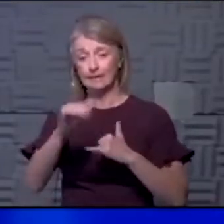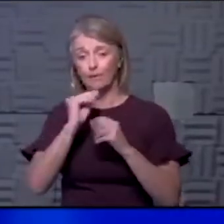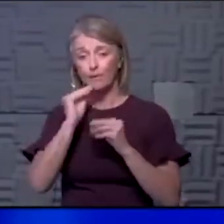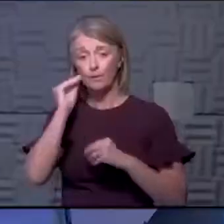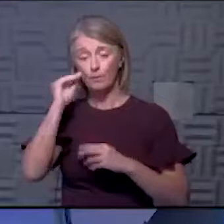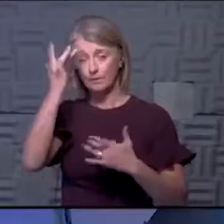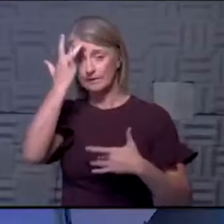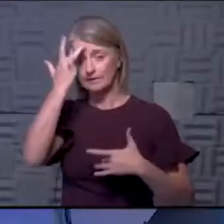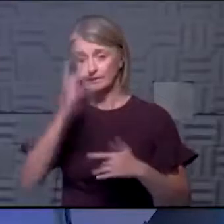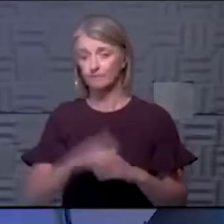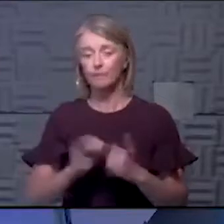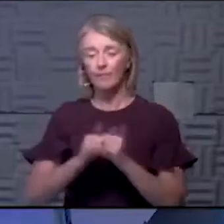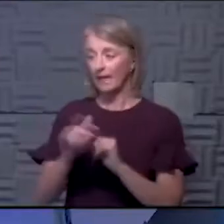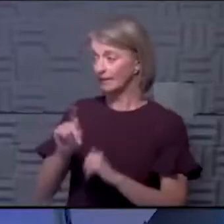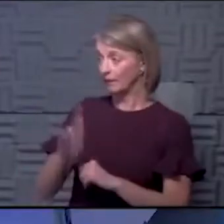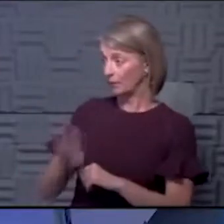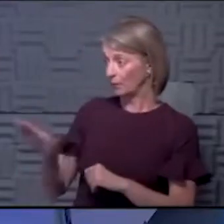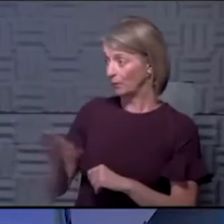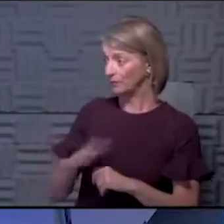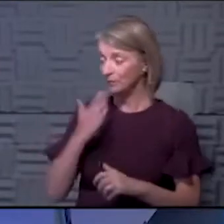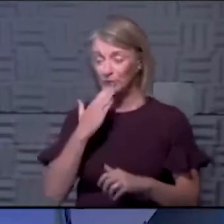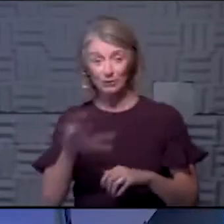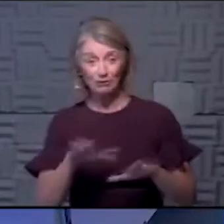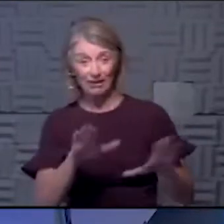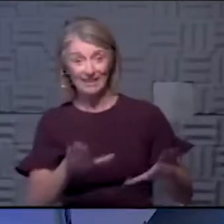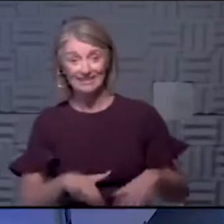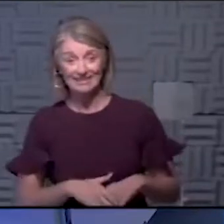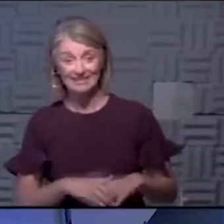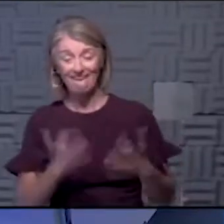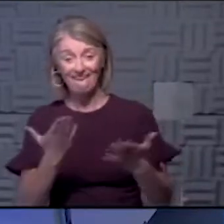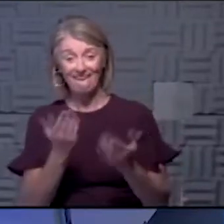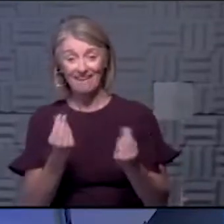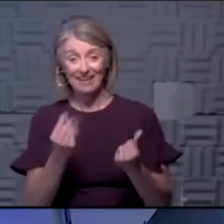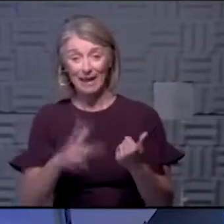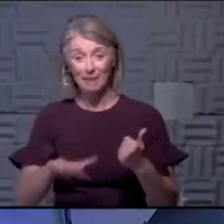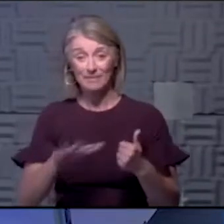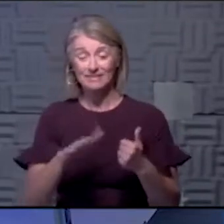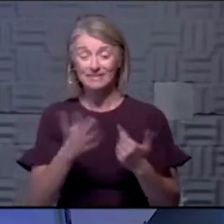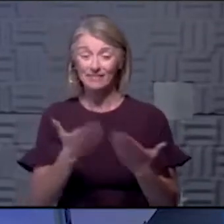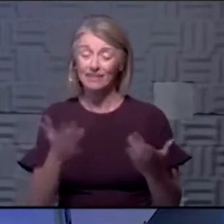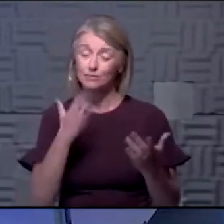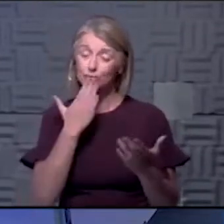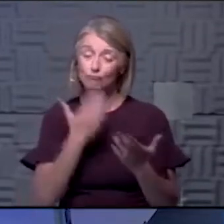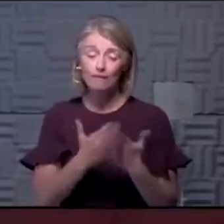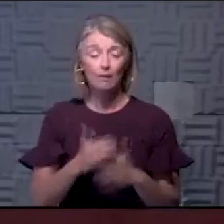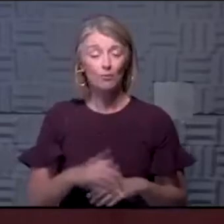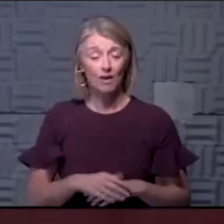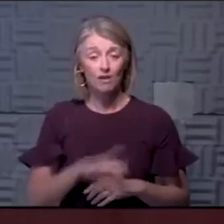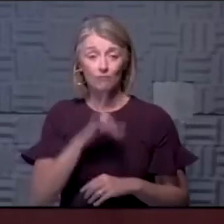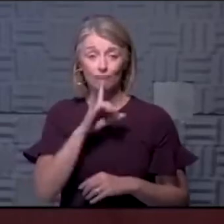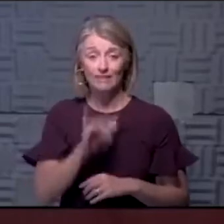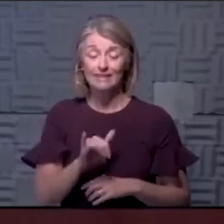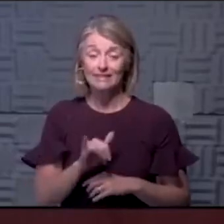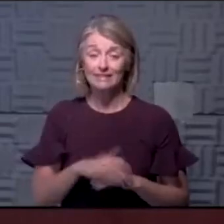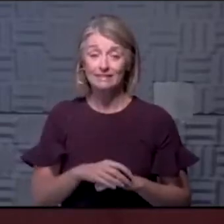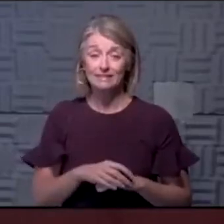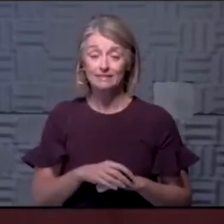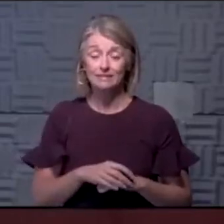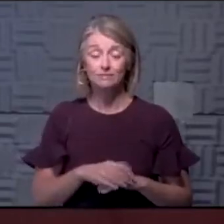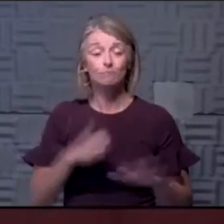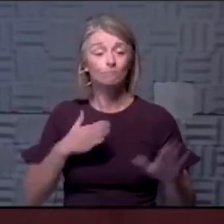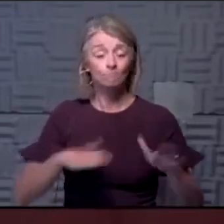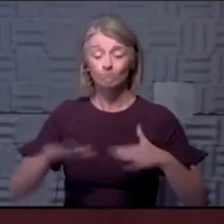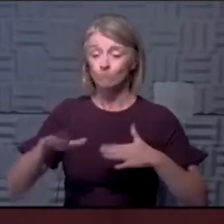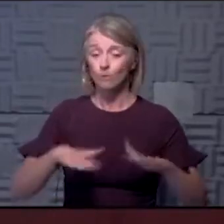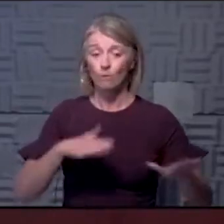How's that going to work, KU? Going great. Actually, the on-campus stuff is going really well. It is. You know, you walk